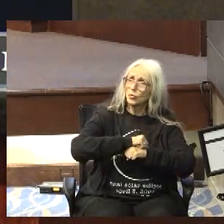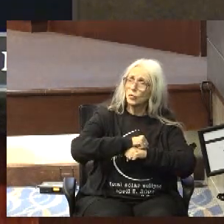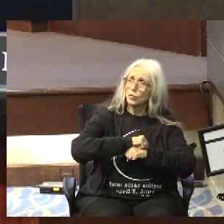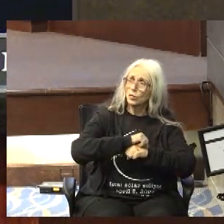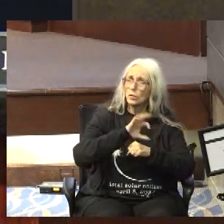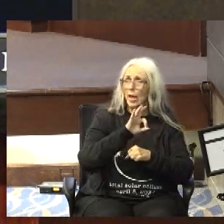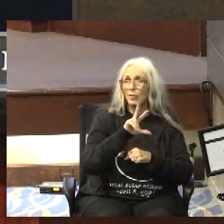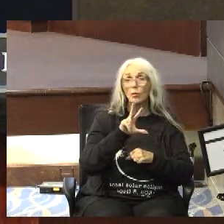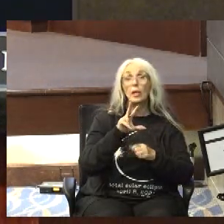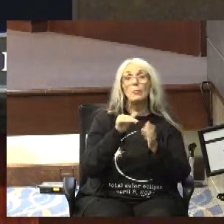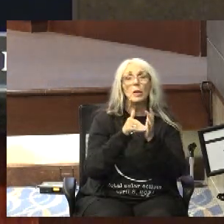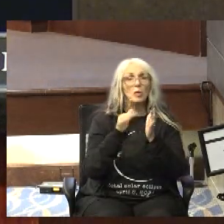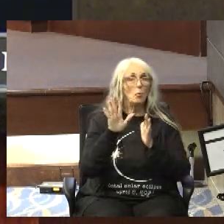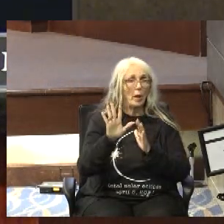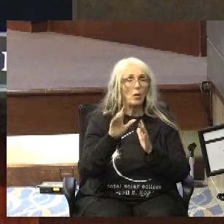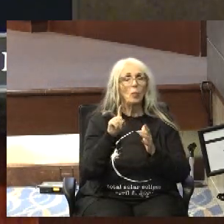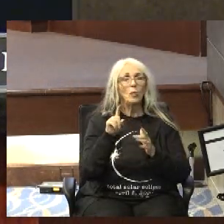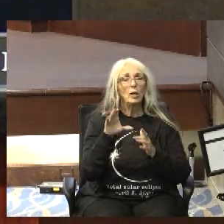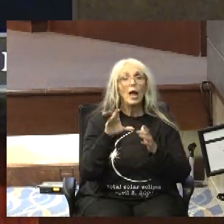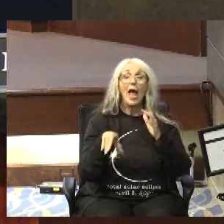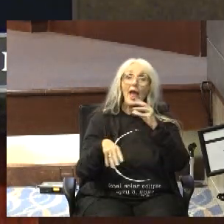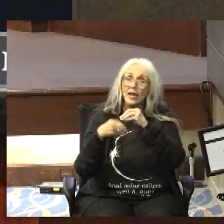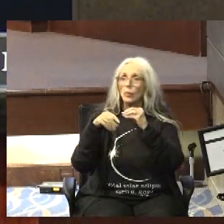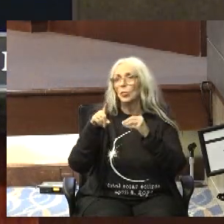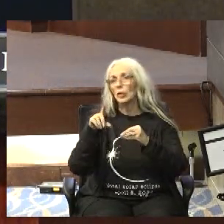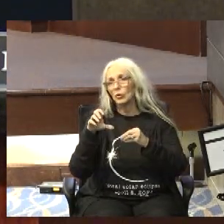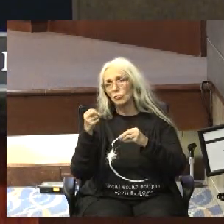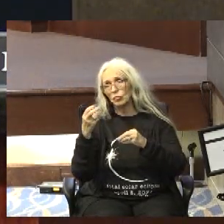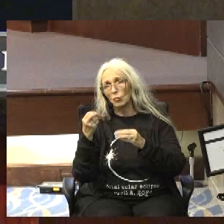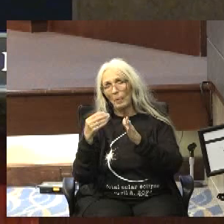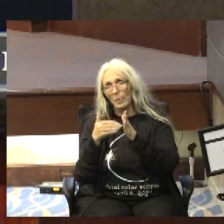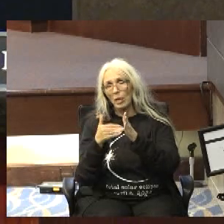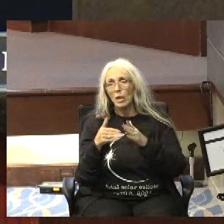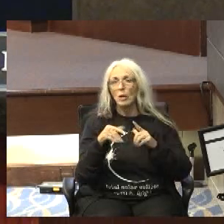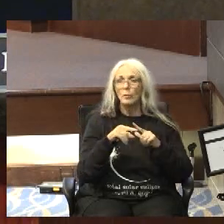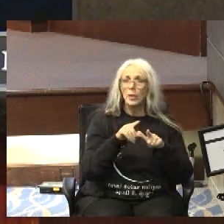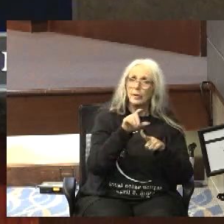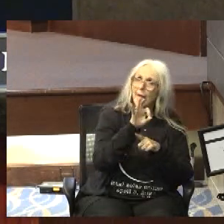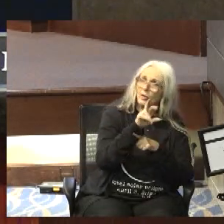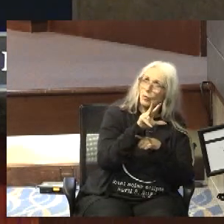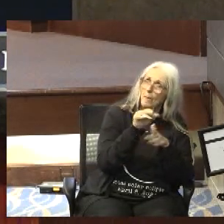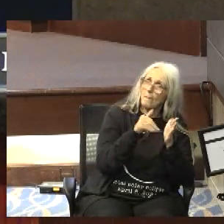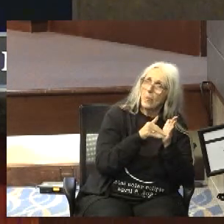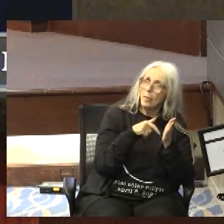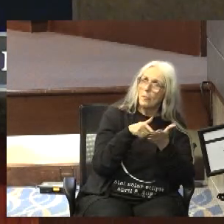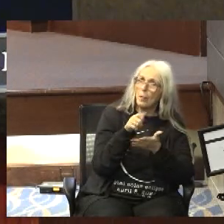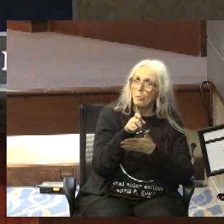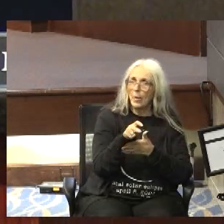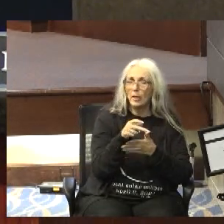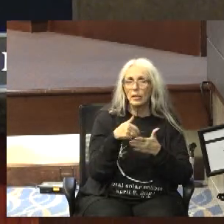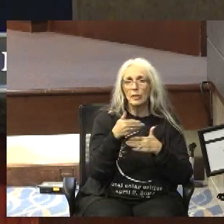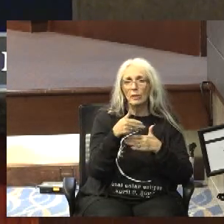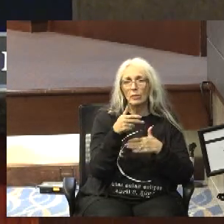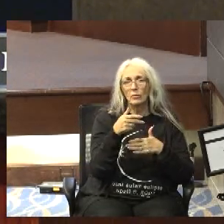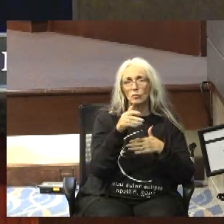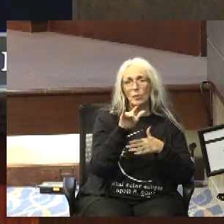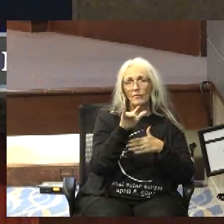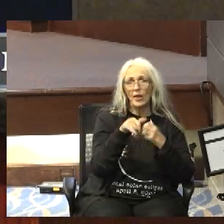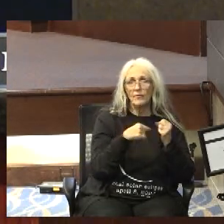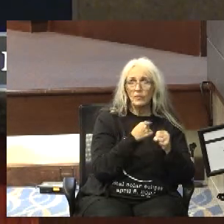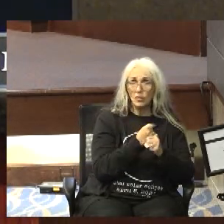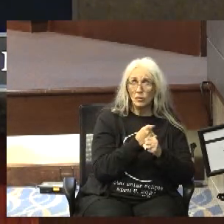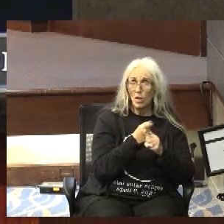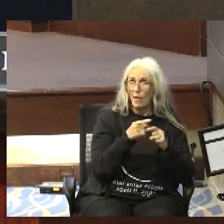the $93 million and the $112 million, but the $93 million reimbursements over the 25 years are only from